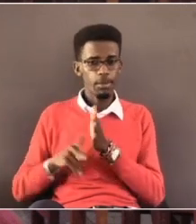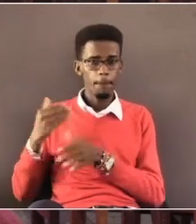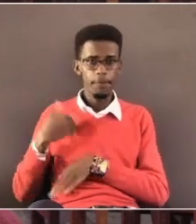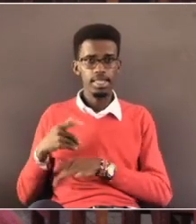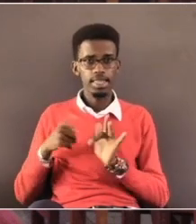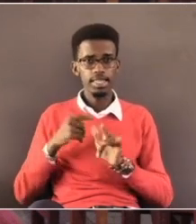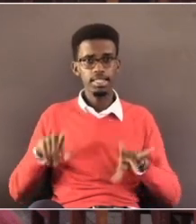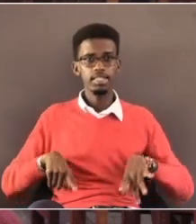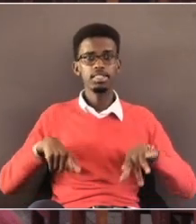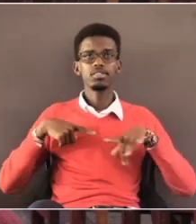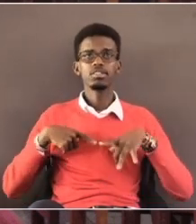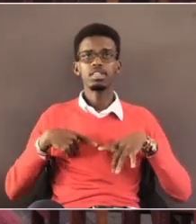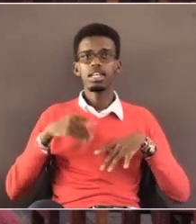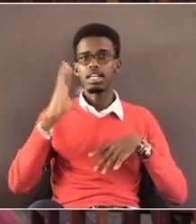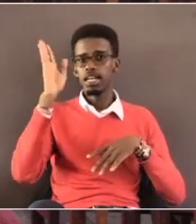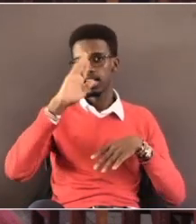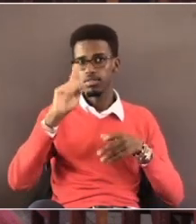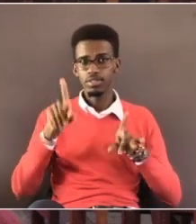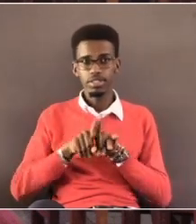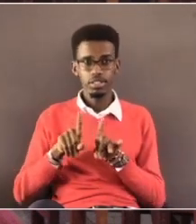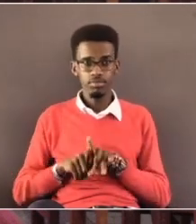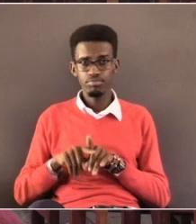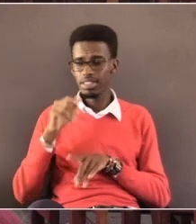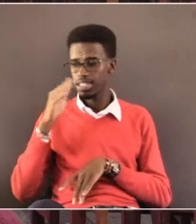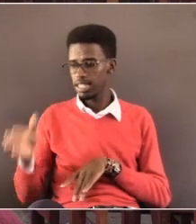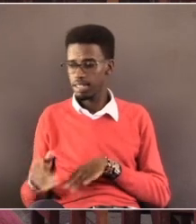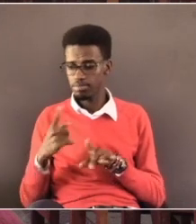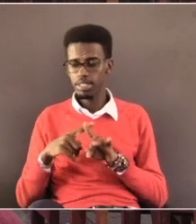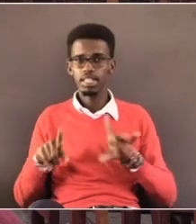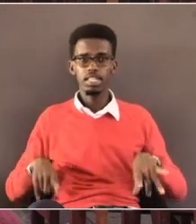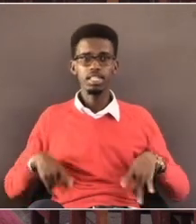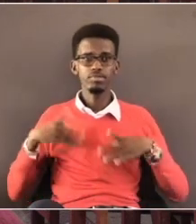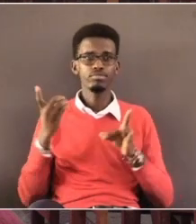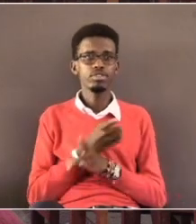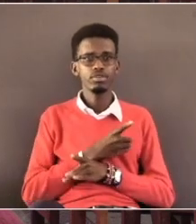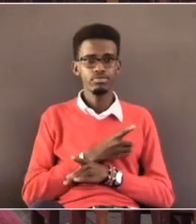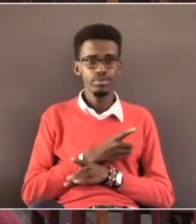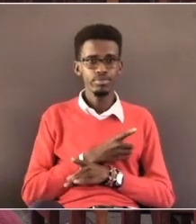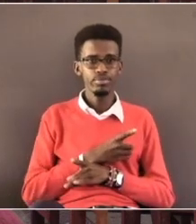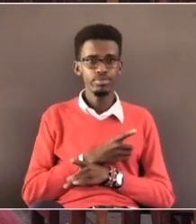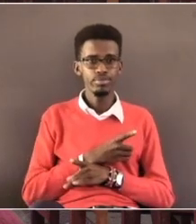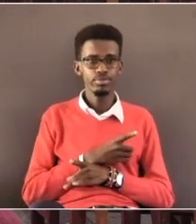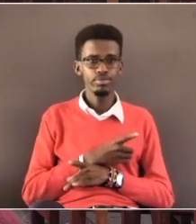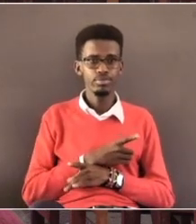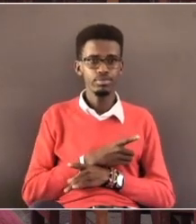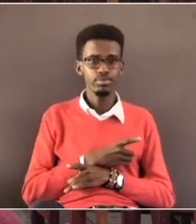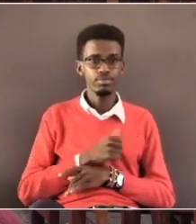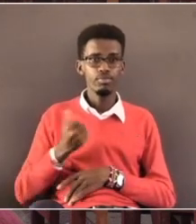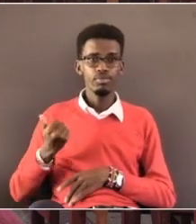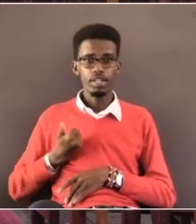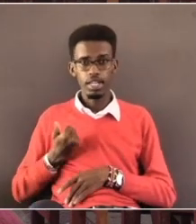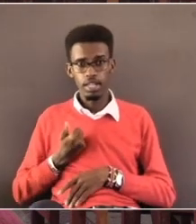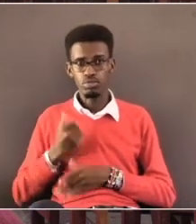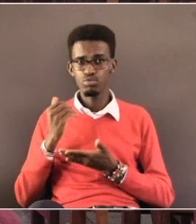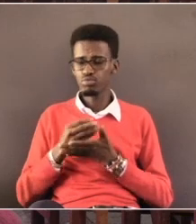but your life is never the same. So they are no longer there, but your life, nothing is sorted. The girl ndio